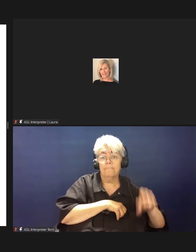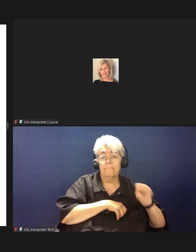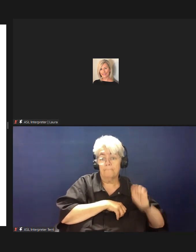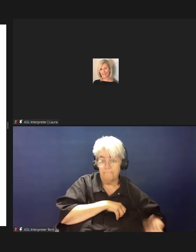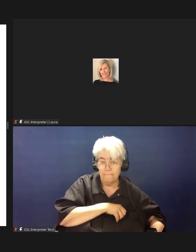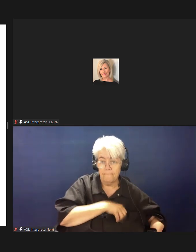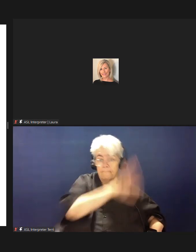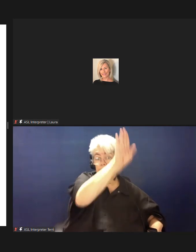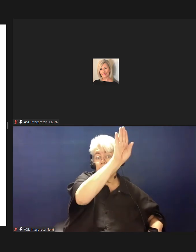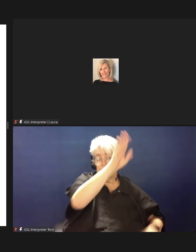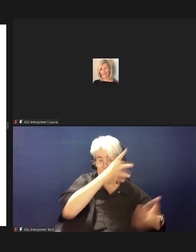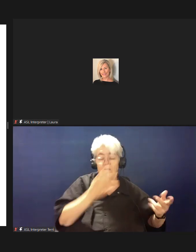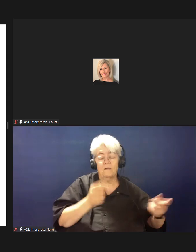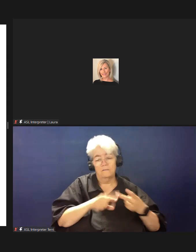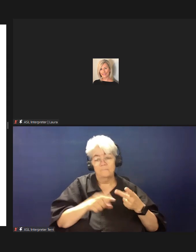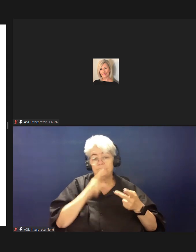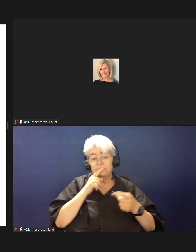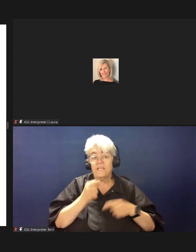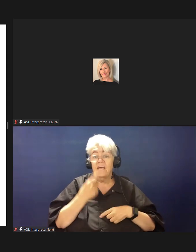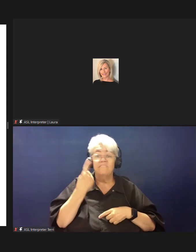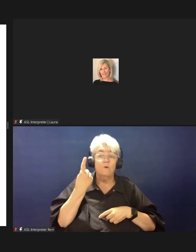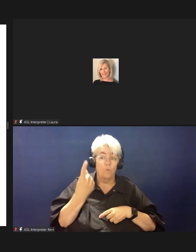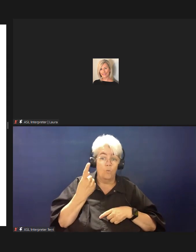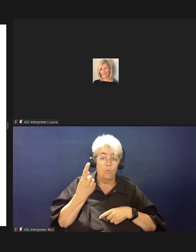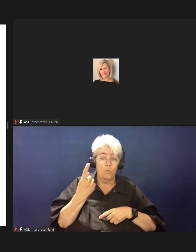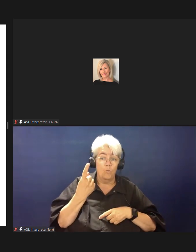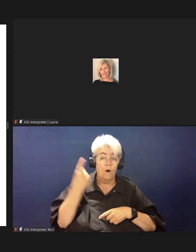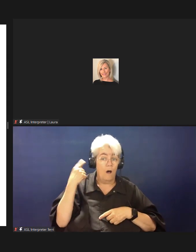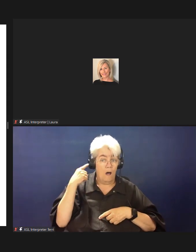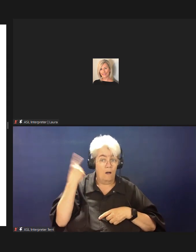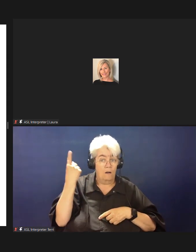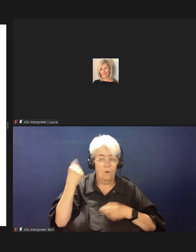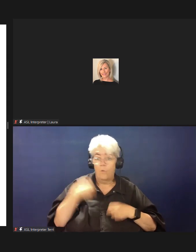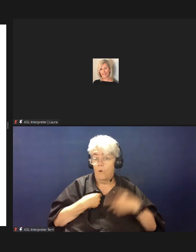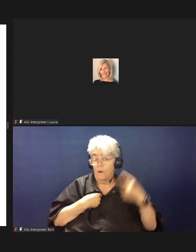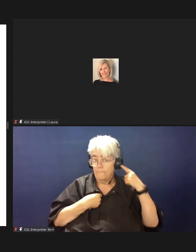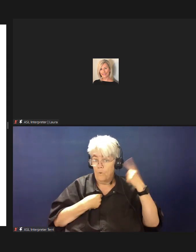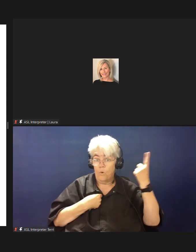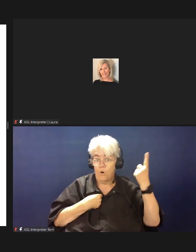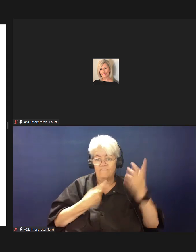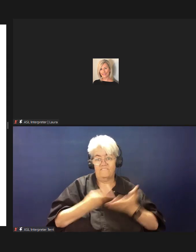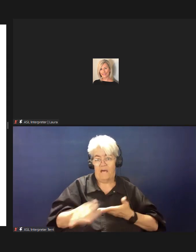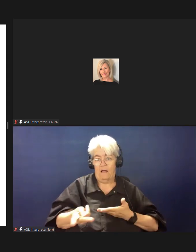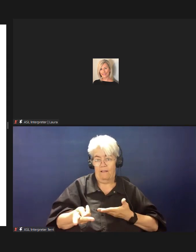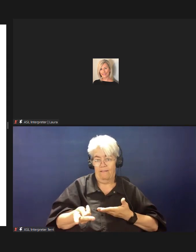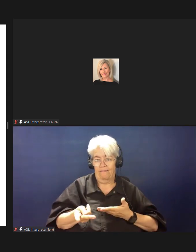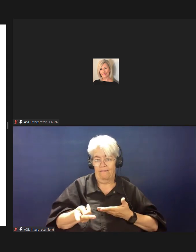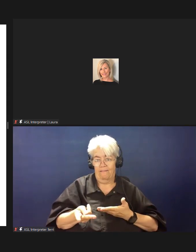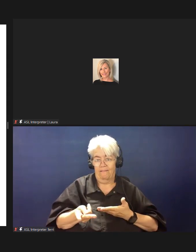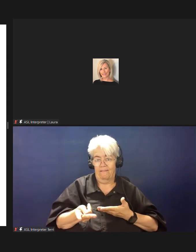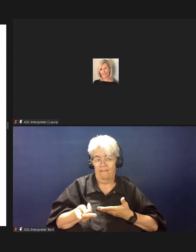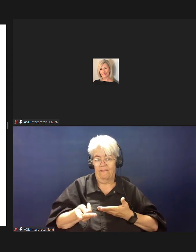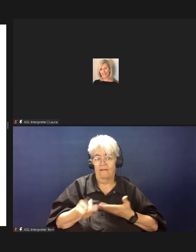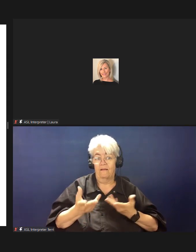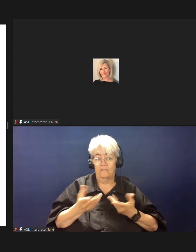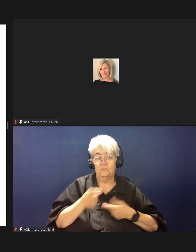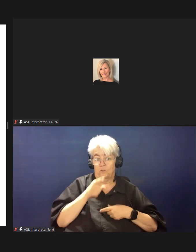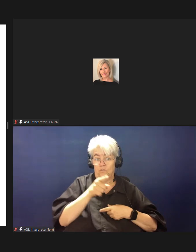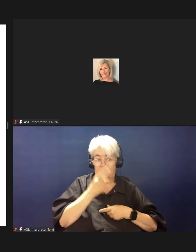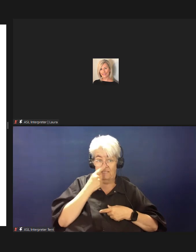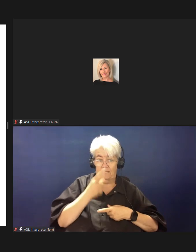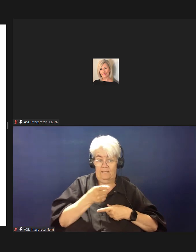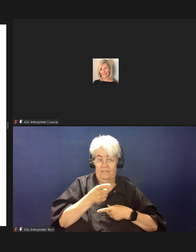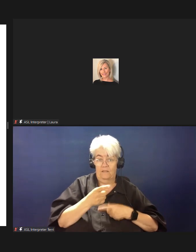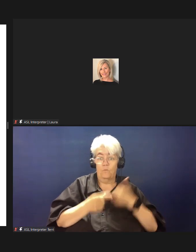Now, if one or more ears doesn't pass, doesn't meet that criteria, like you see here on the